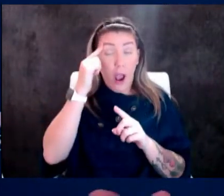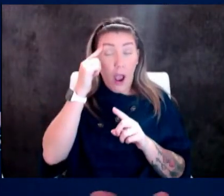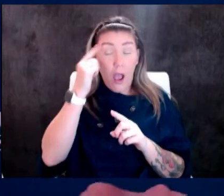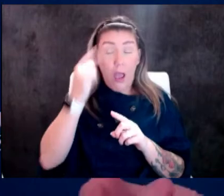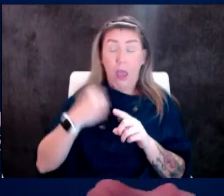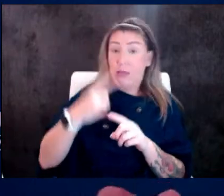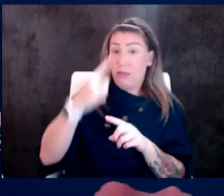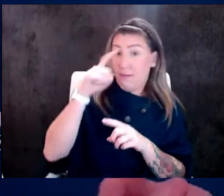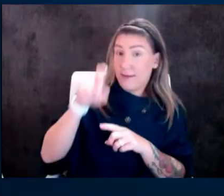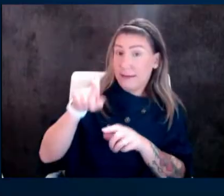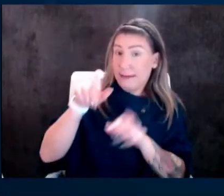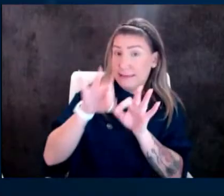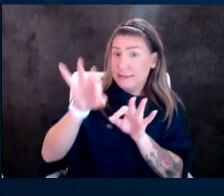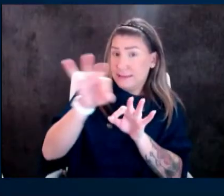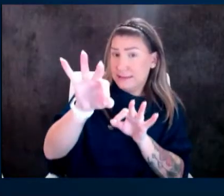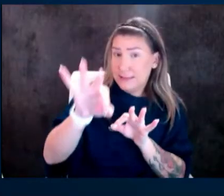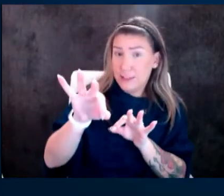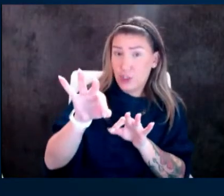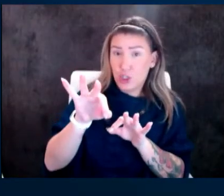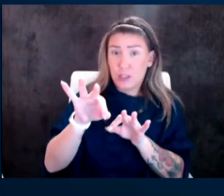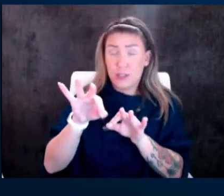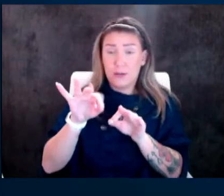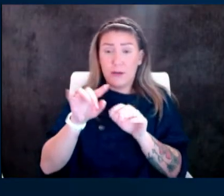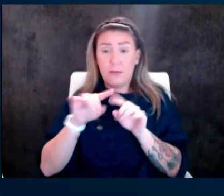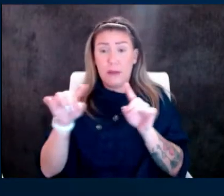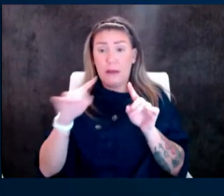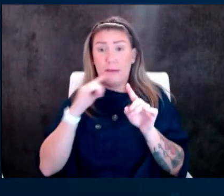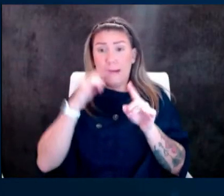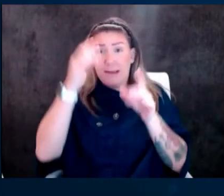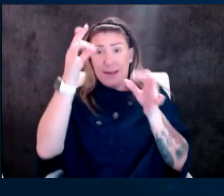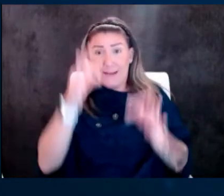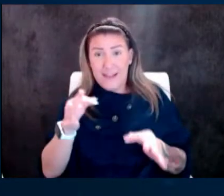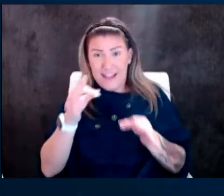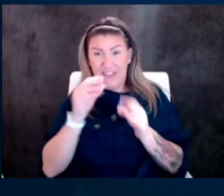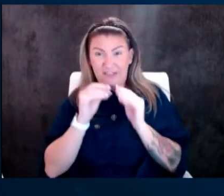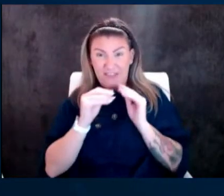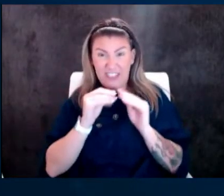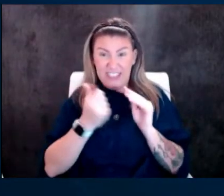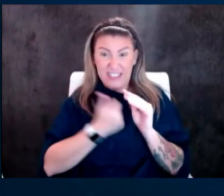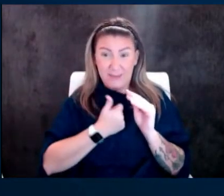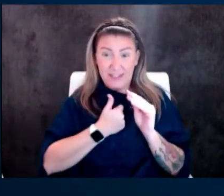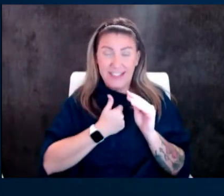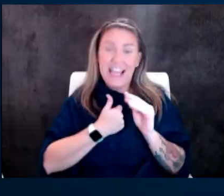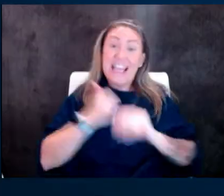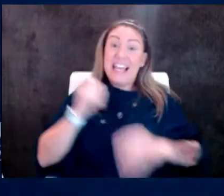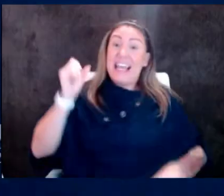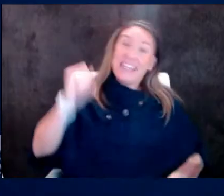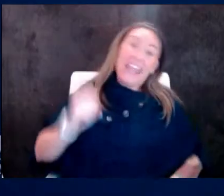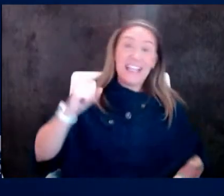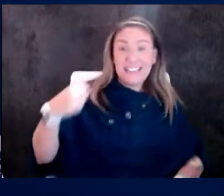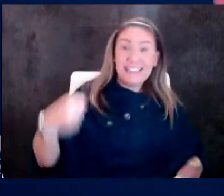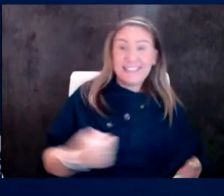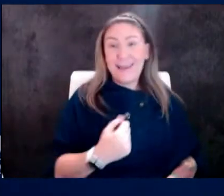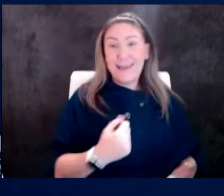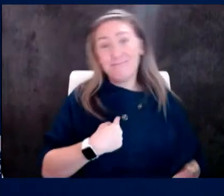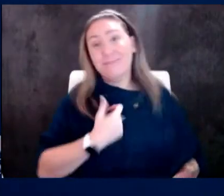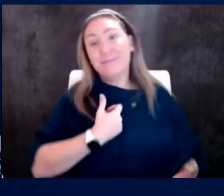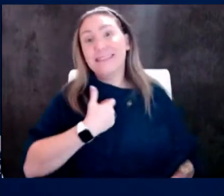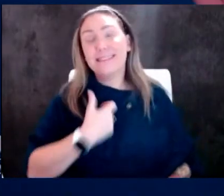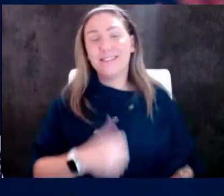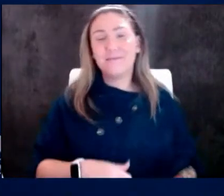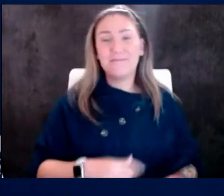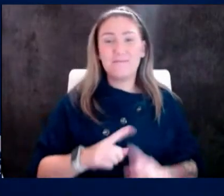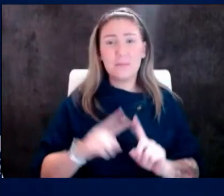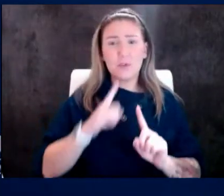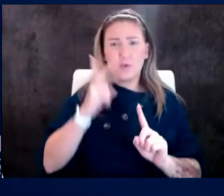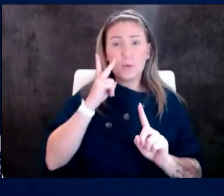stitches, but I made the decision to try to fix it myself. Yay, me. But so you see the blood and you're